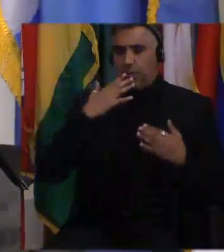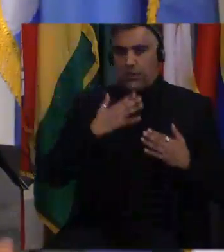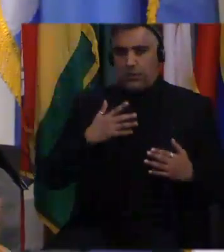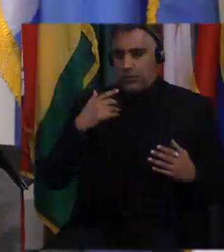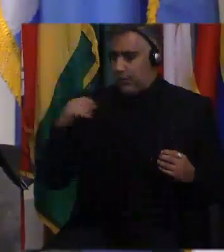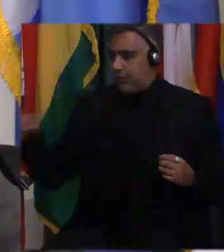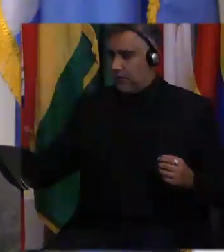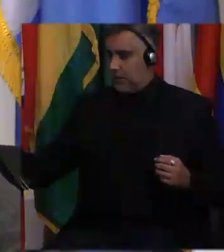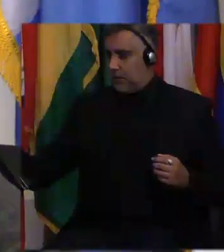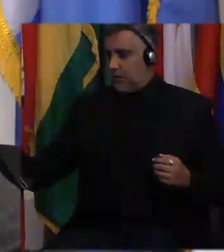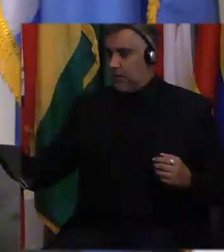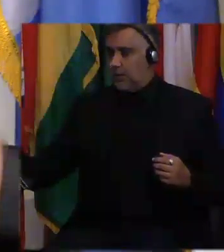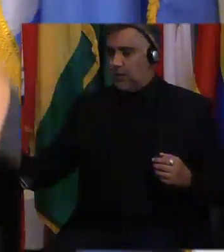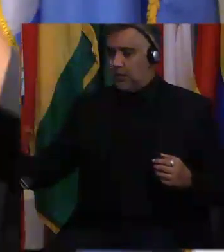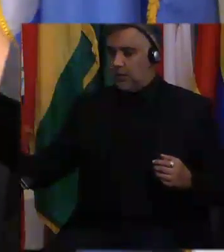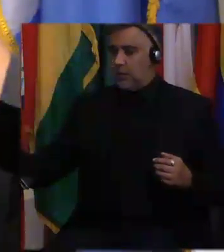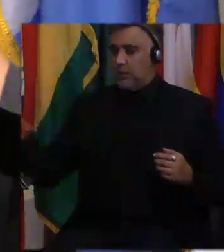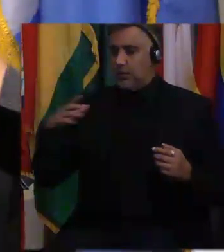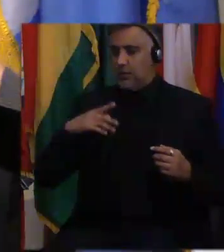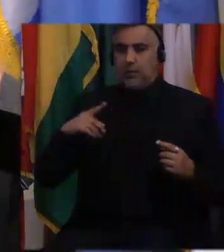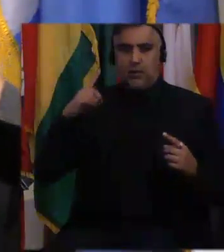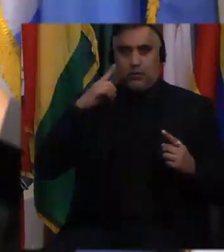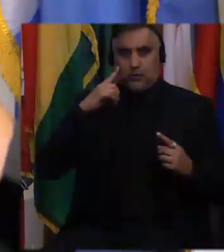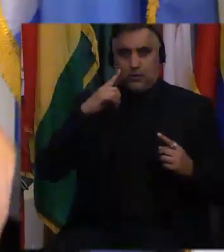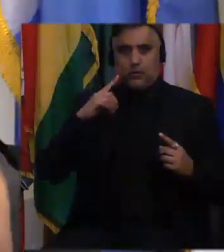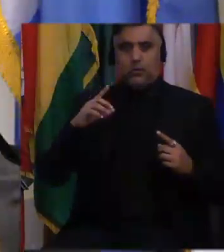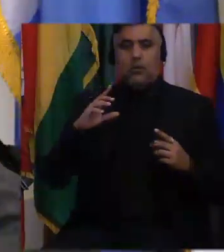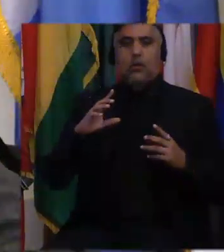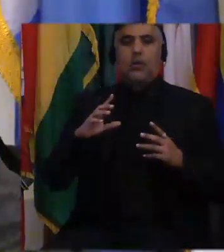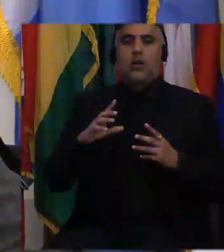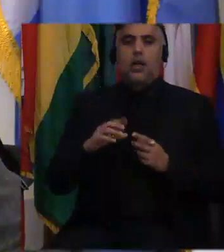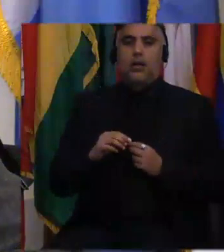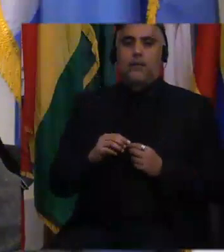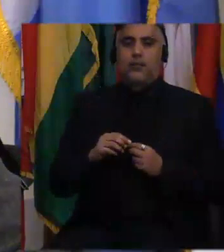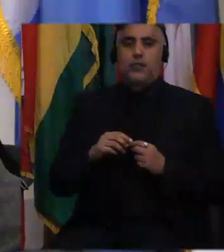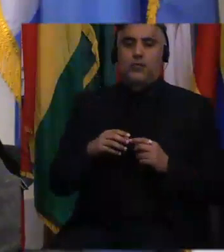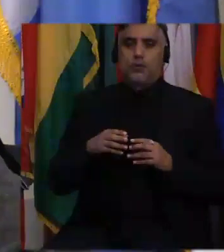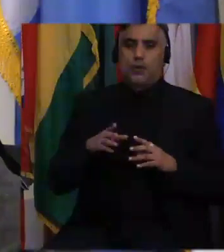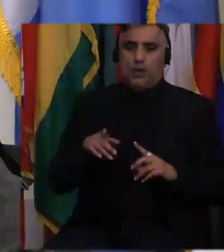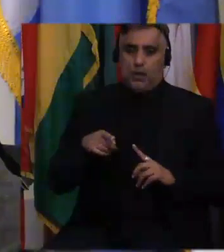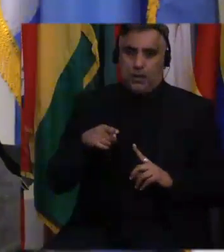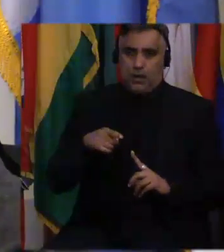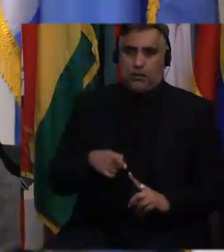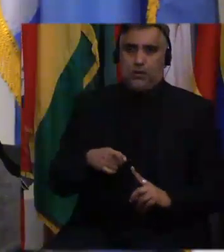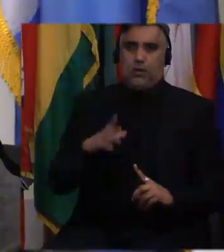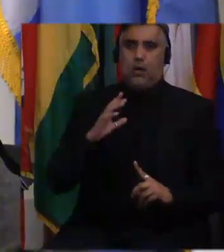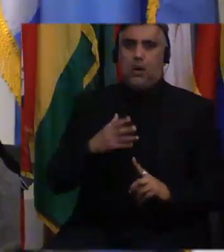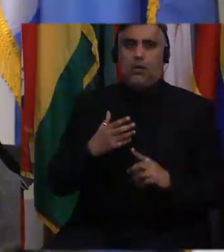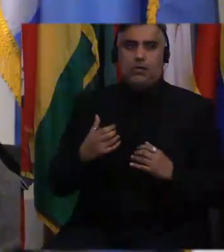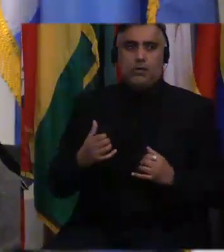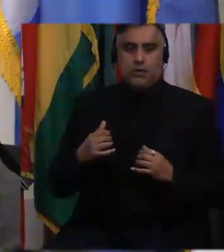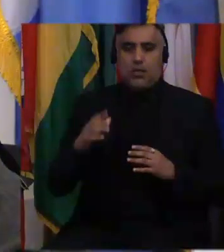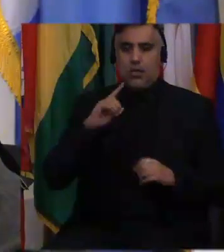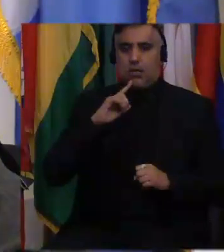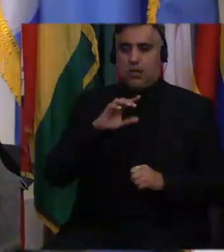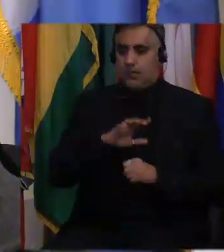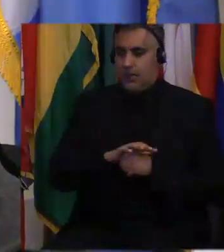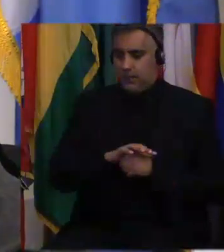to each other and to learn from each other and to sort of underline our existing